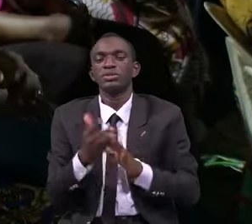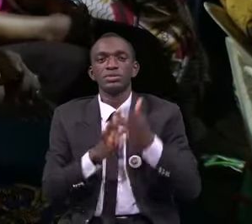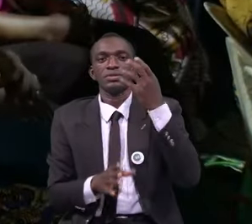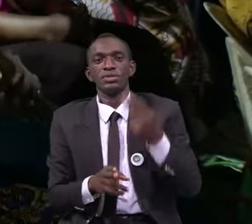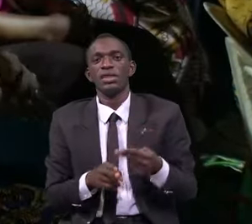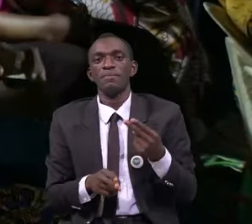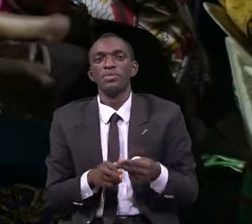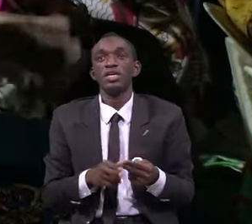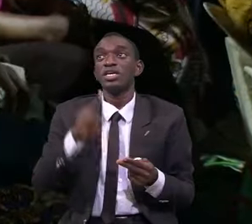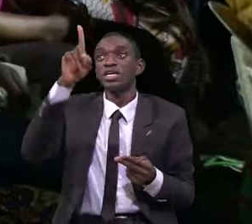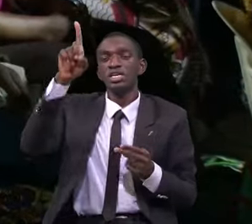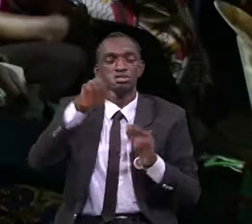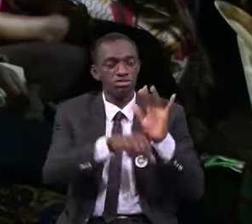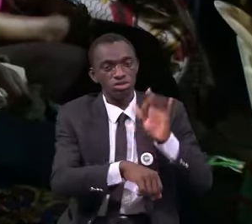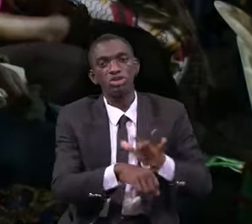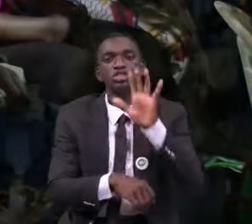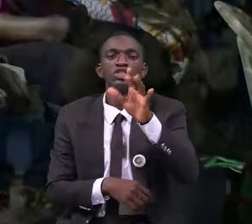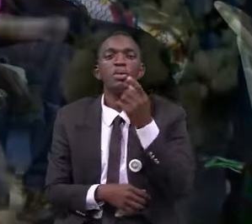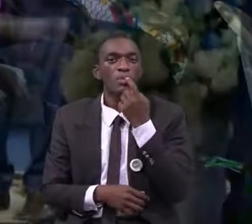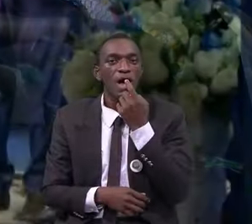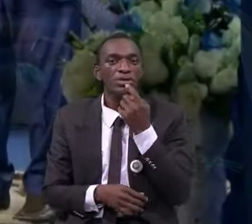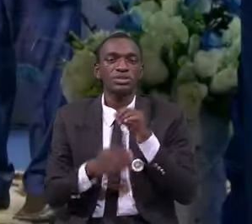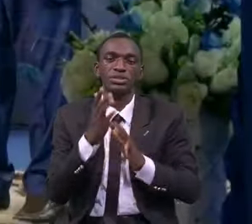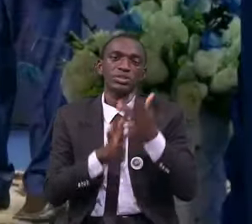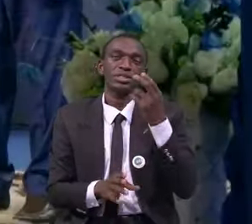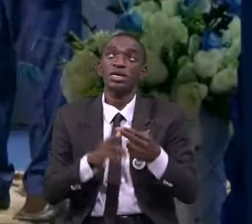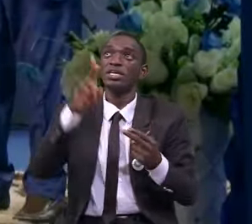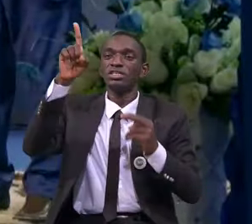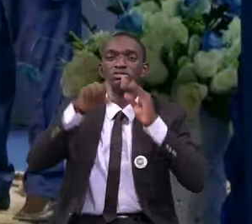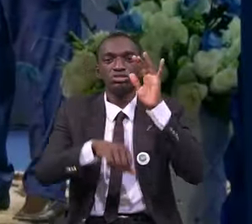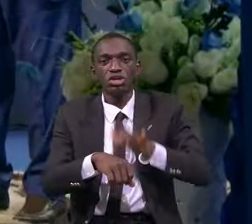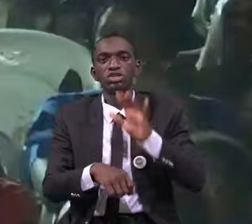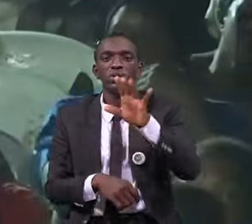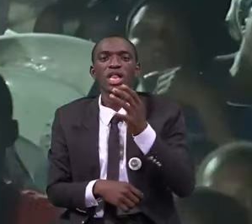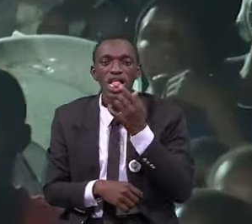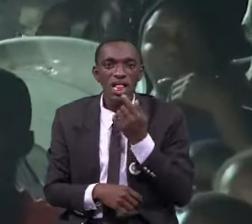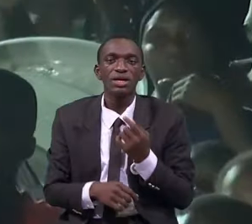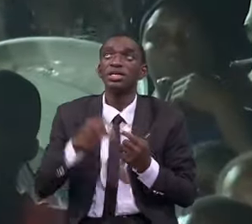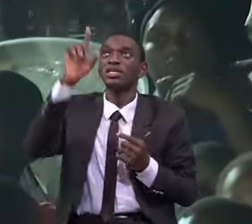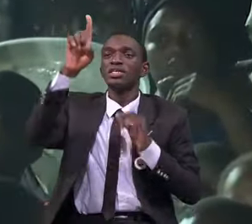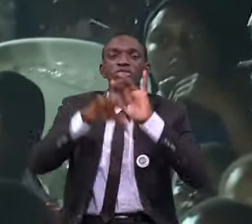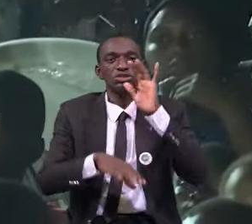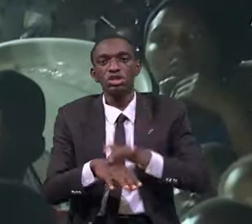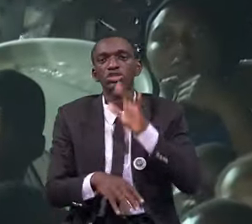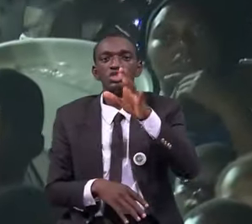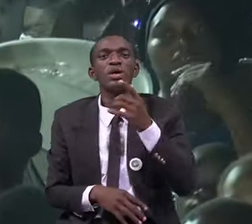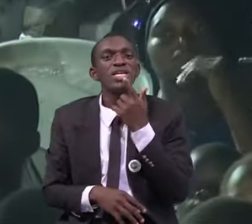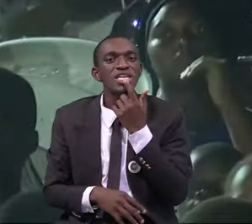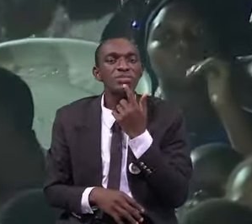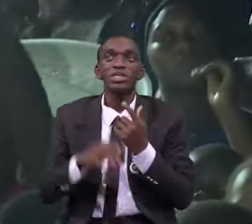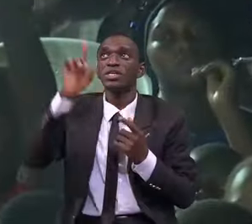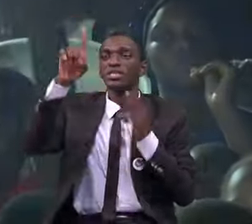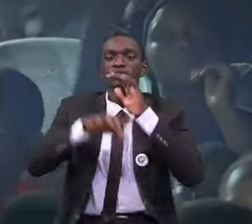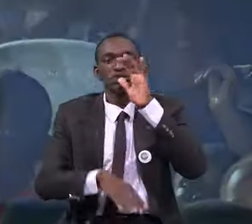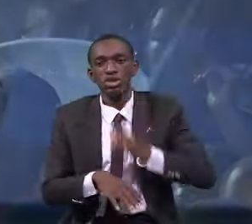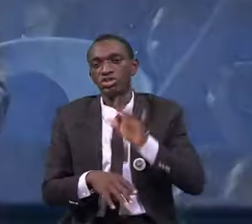He's touching your mouth. He's touching your tongue. He's touching your lips. He's touching your heart.